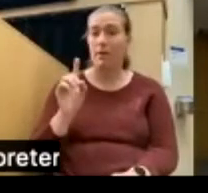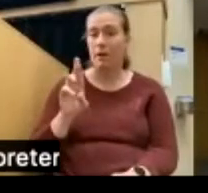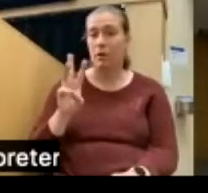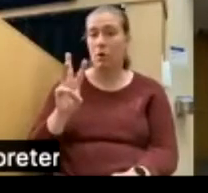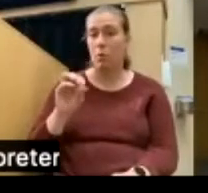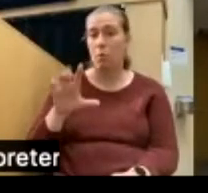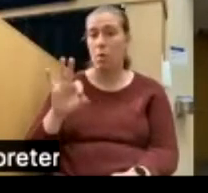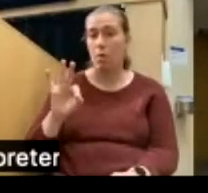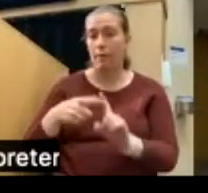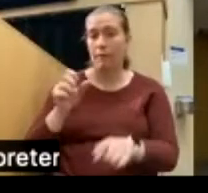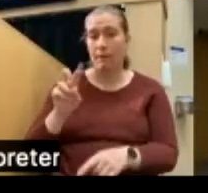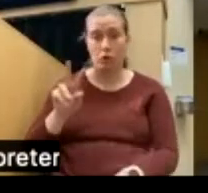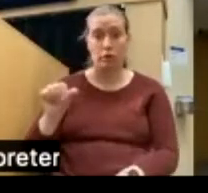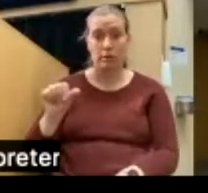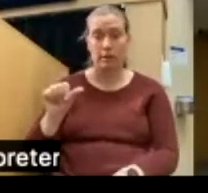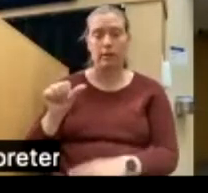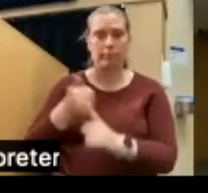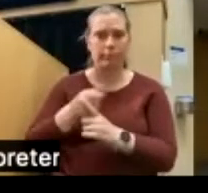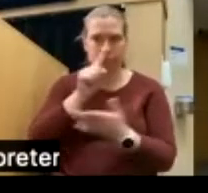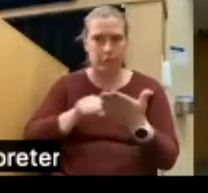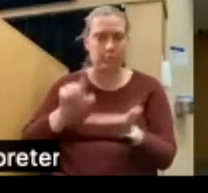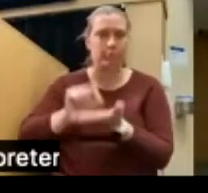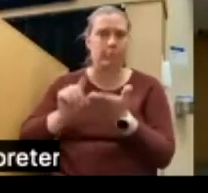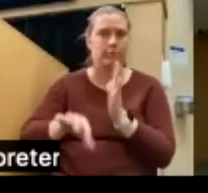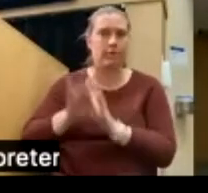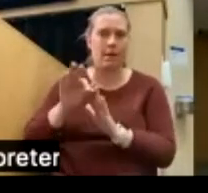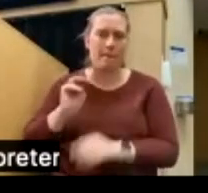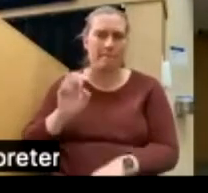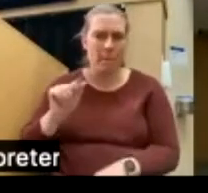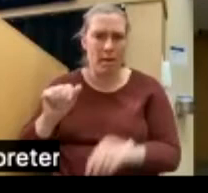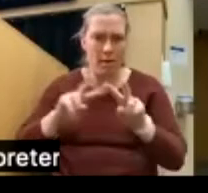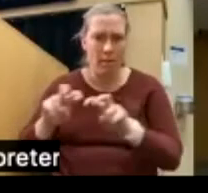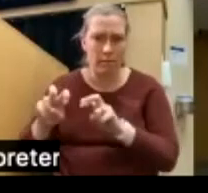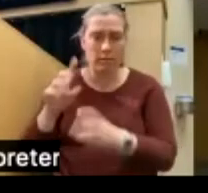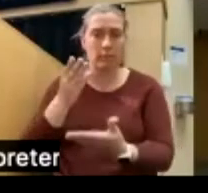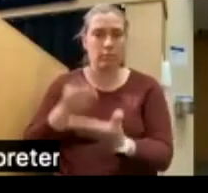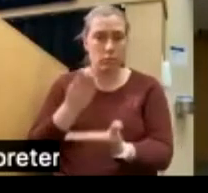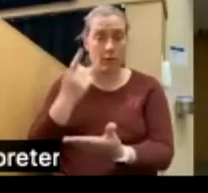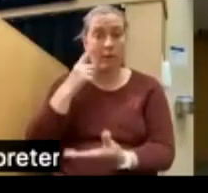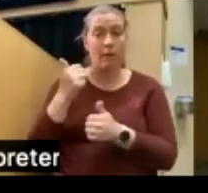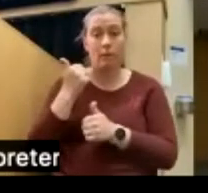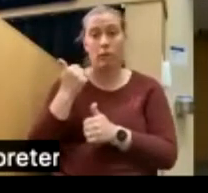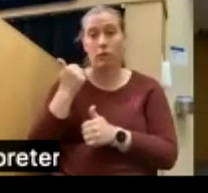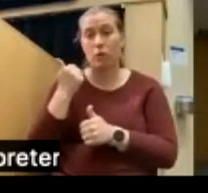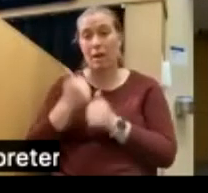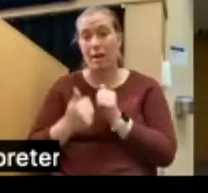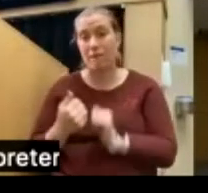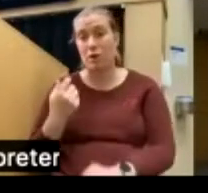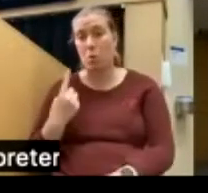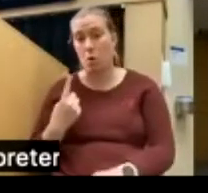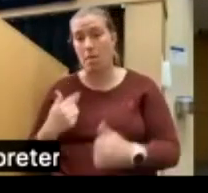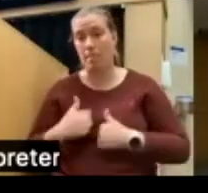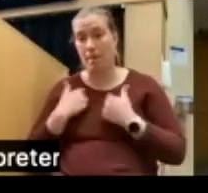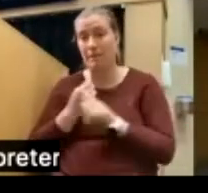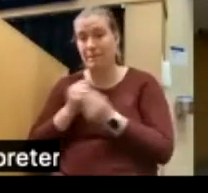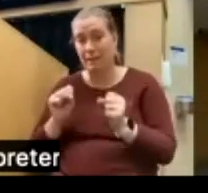Virginia did this research that showed, this meta-analysis that showed that for every one life saved by